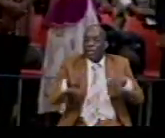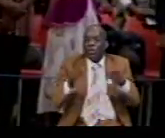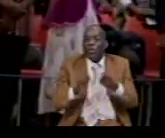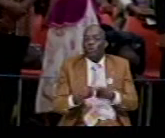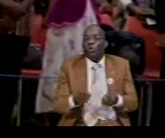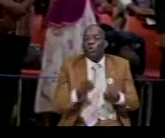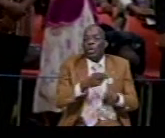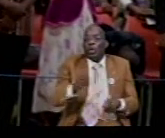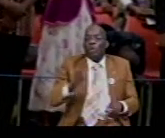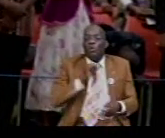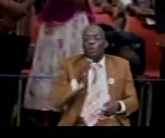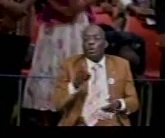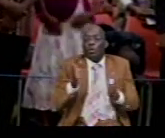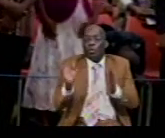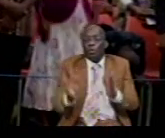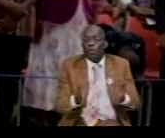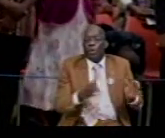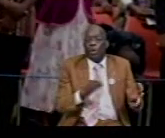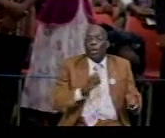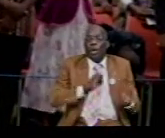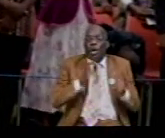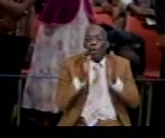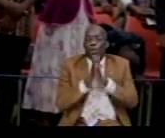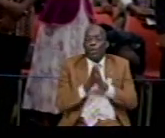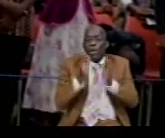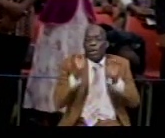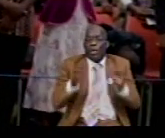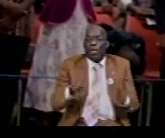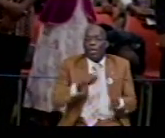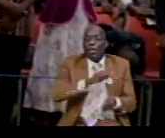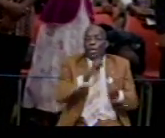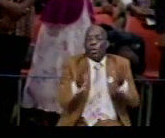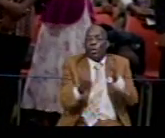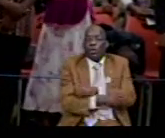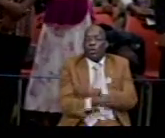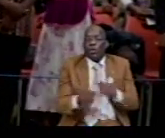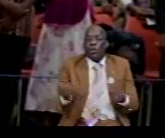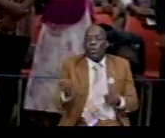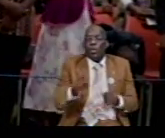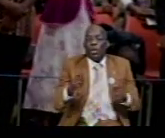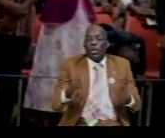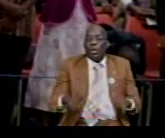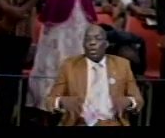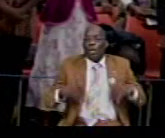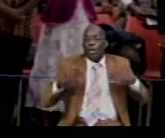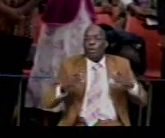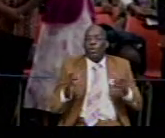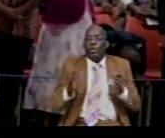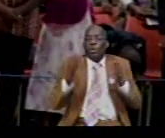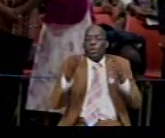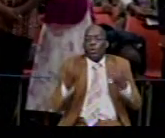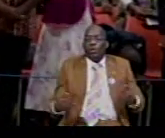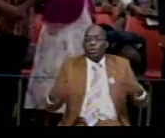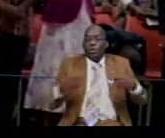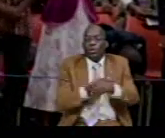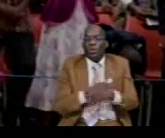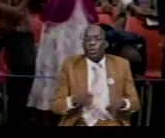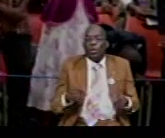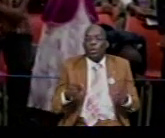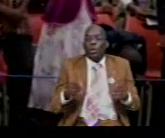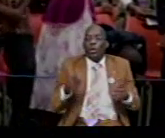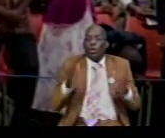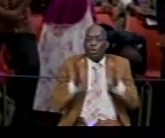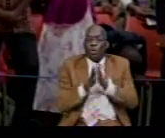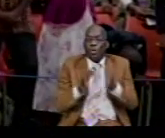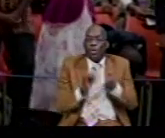for them. Our prayer can turn the night to day. And pray that God Almighty will use this experience to